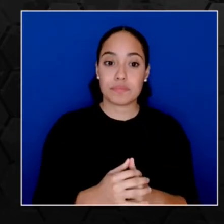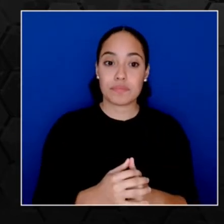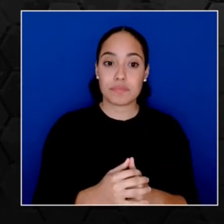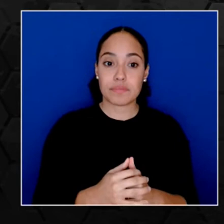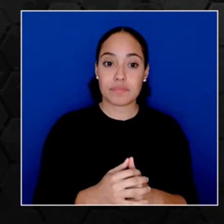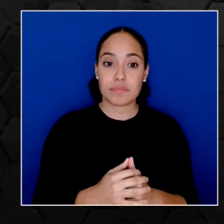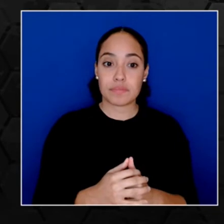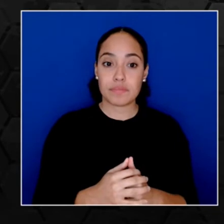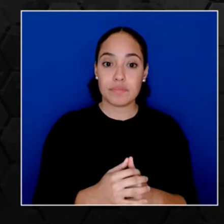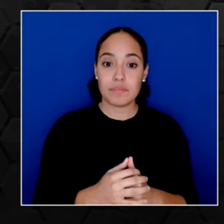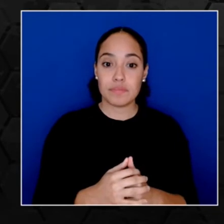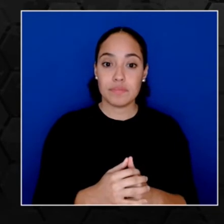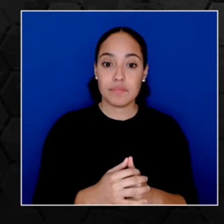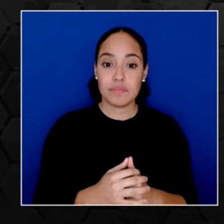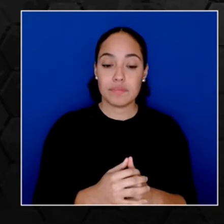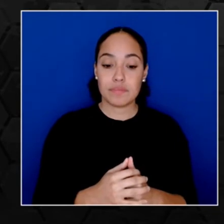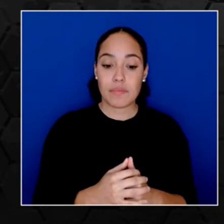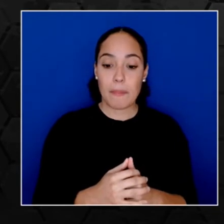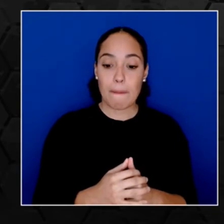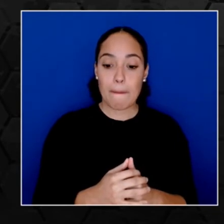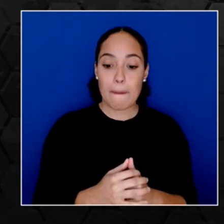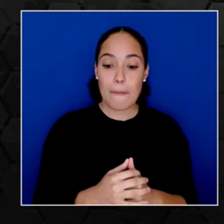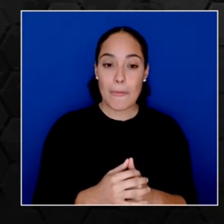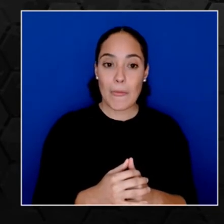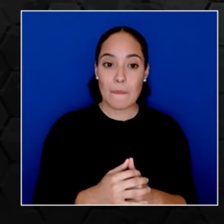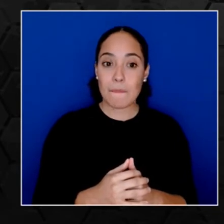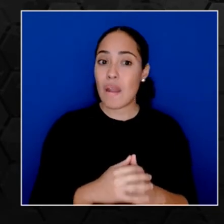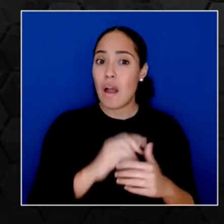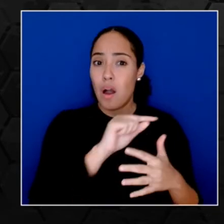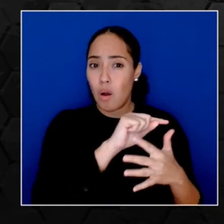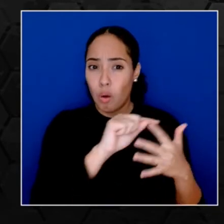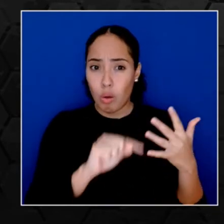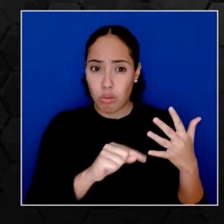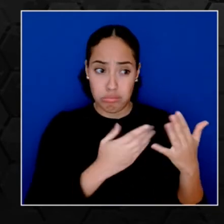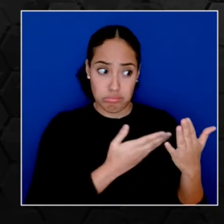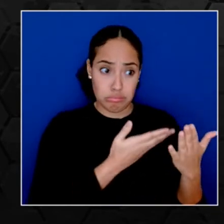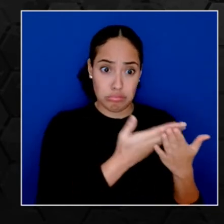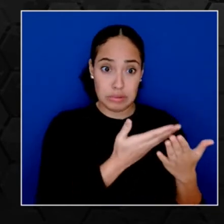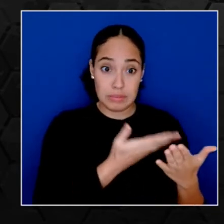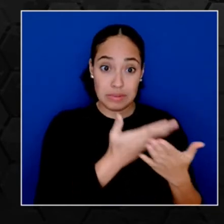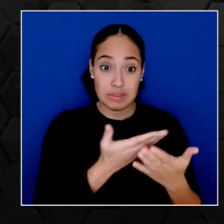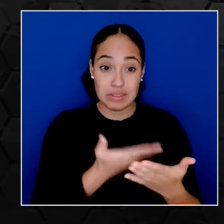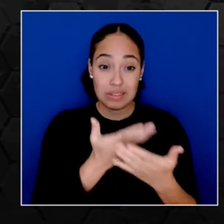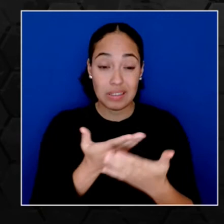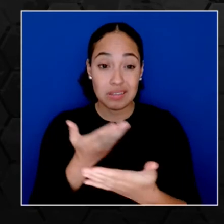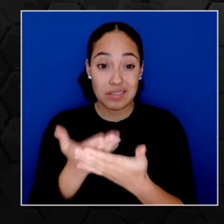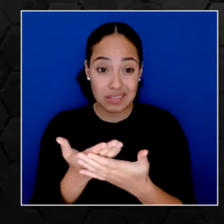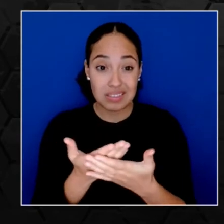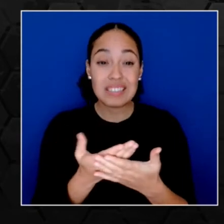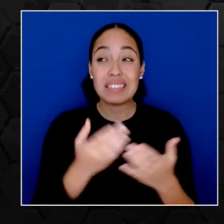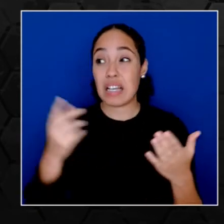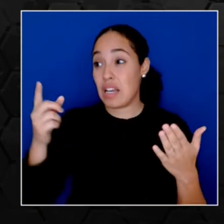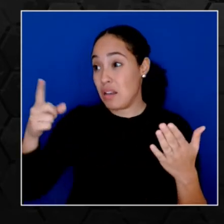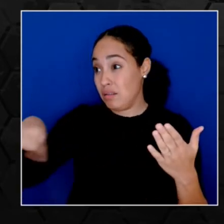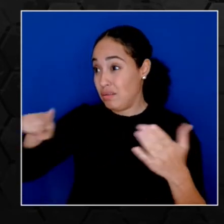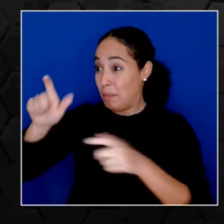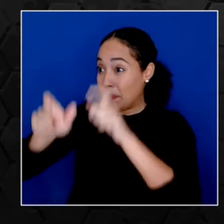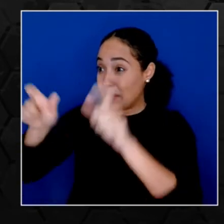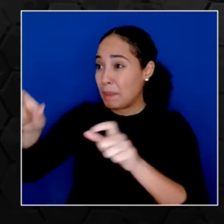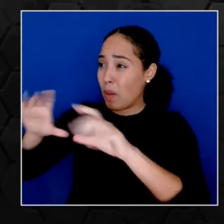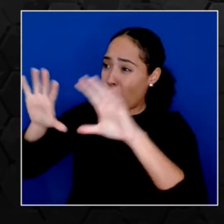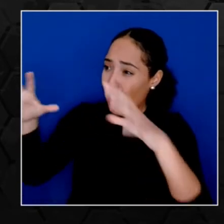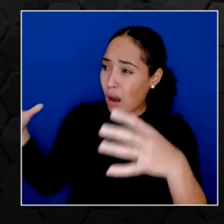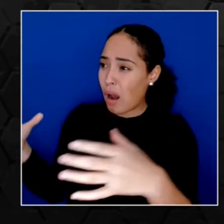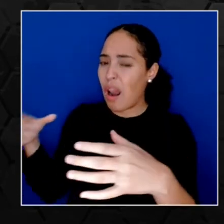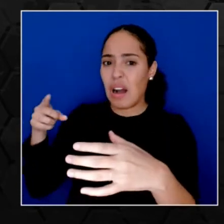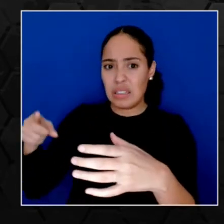helmet, or like all the other things which are related to bicycle, where other users may also purchase, or like it is related to bicycle, like it